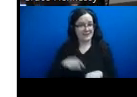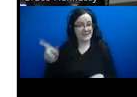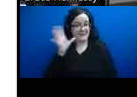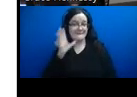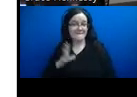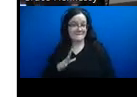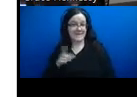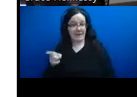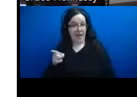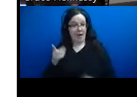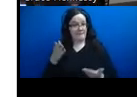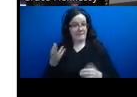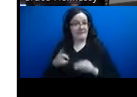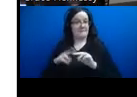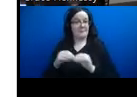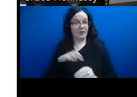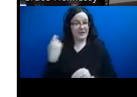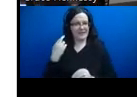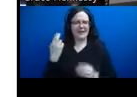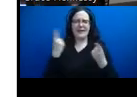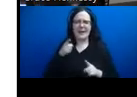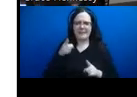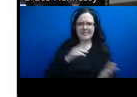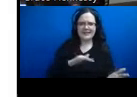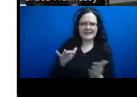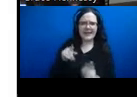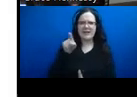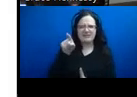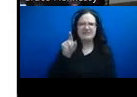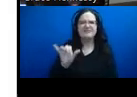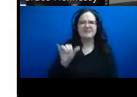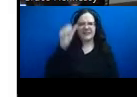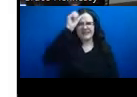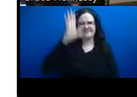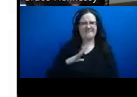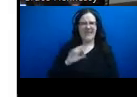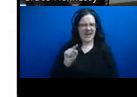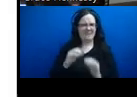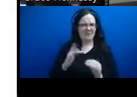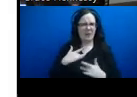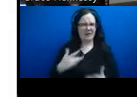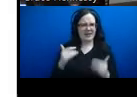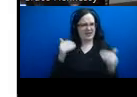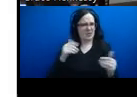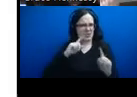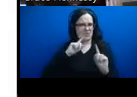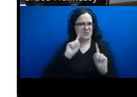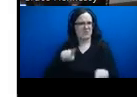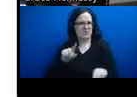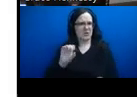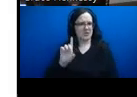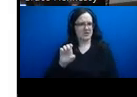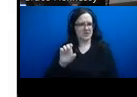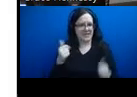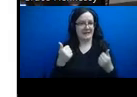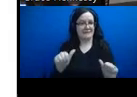incur an increased risk. But in this particular study, the males were much more likely to have reported a suicide attempt in the past year if they had